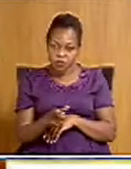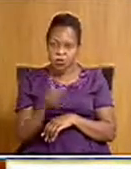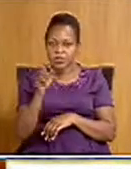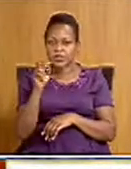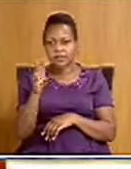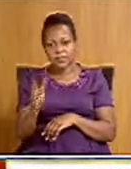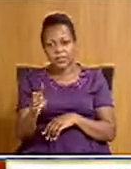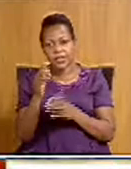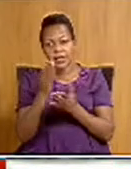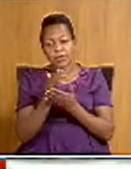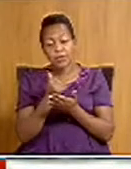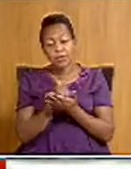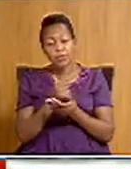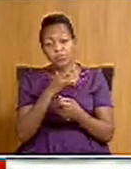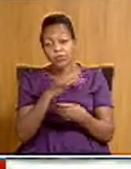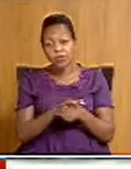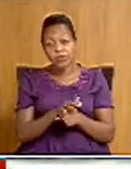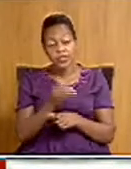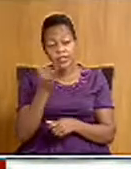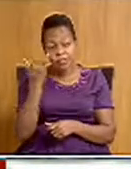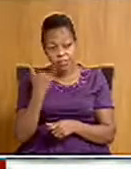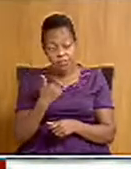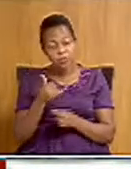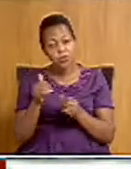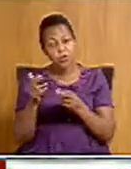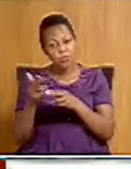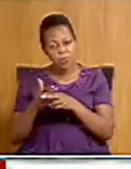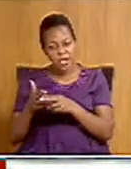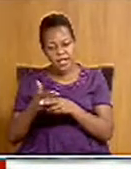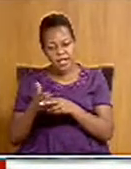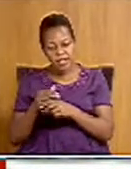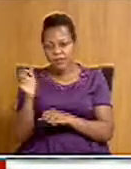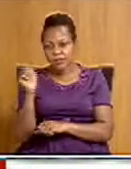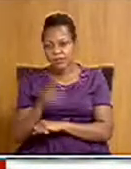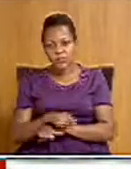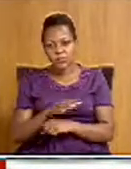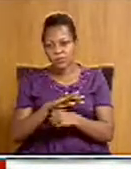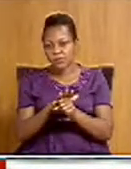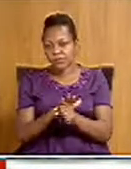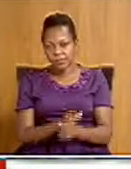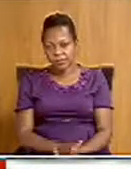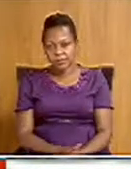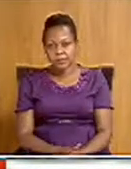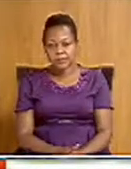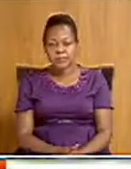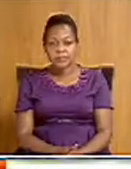twewala akawuka kano, akawuka tulikumpi okukavunuuka.